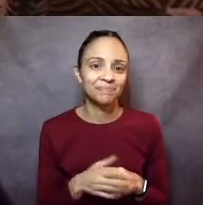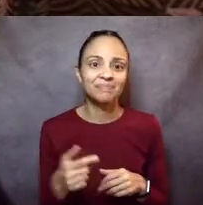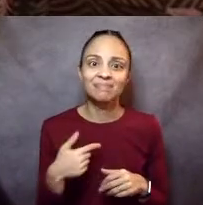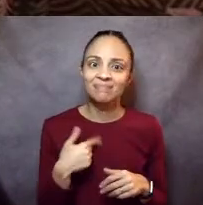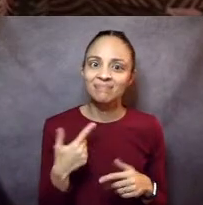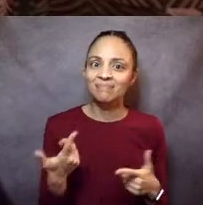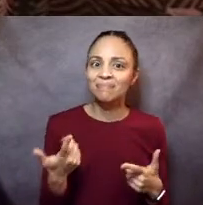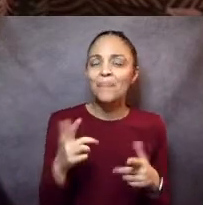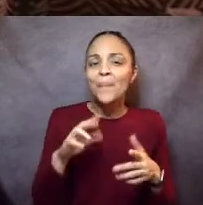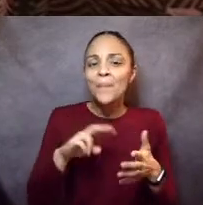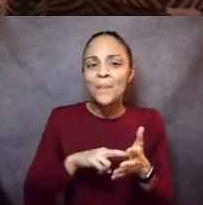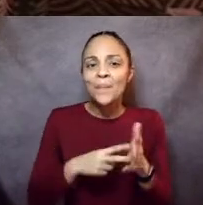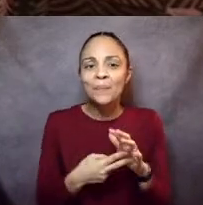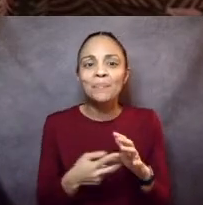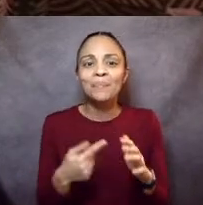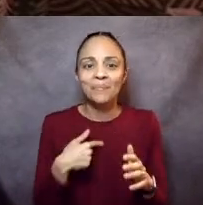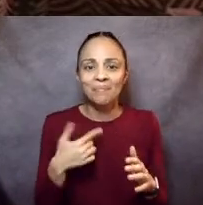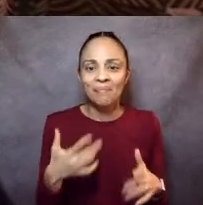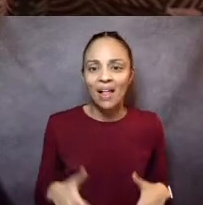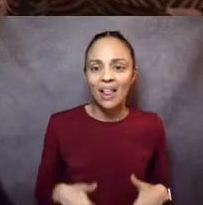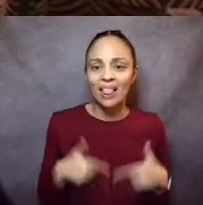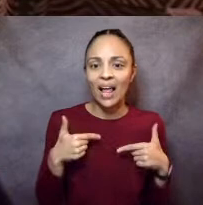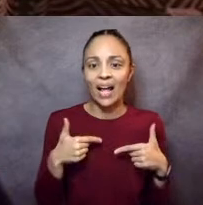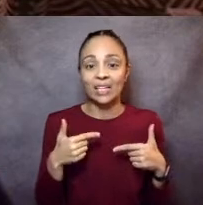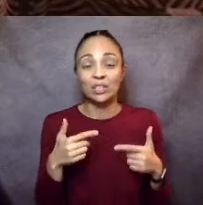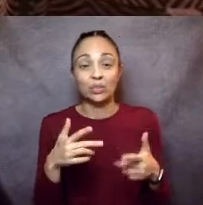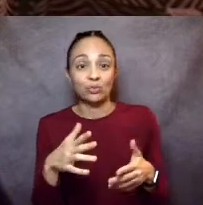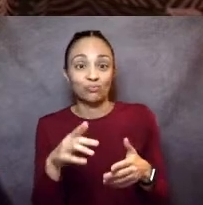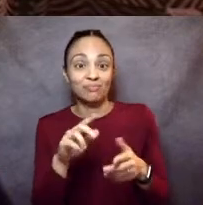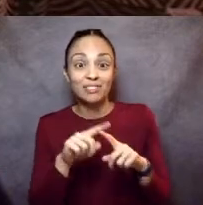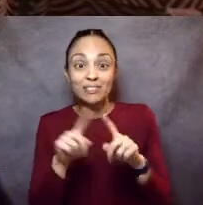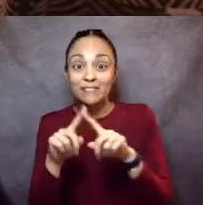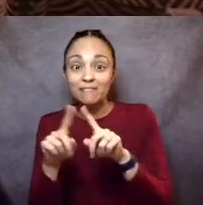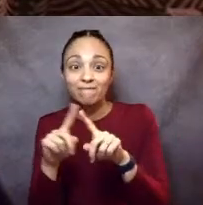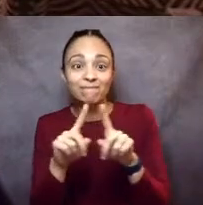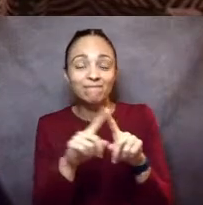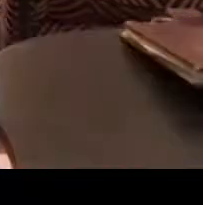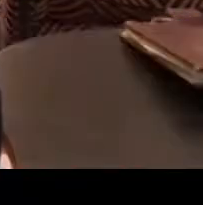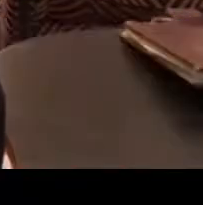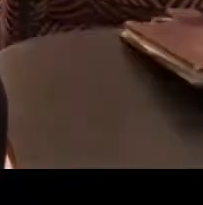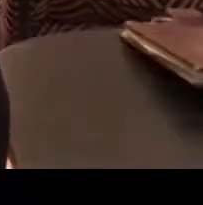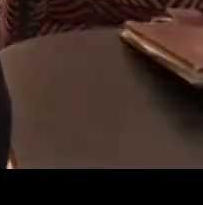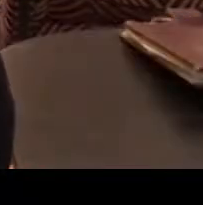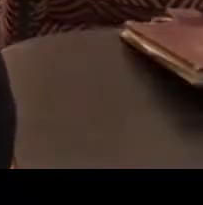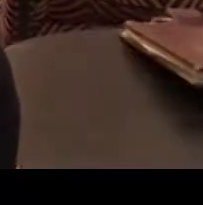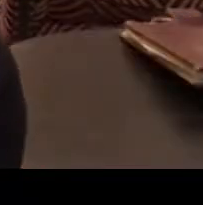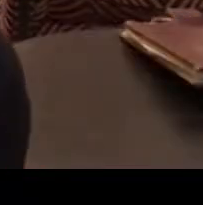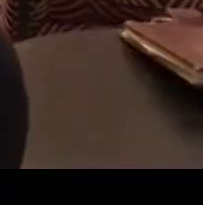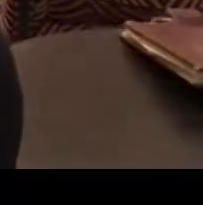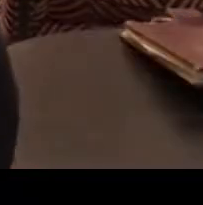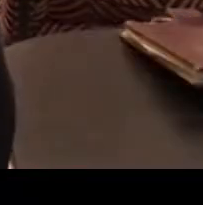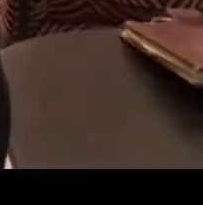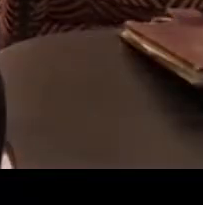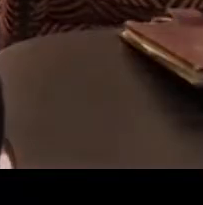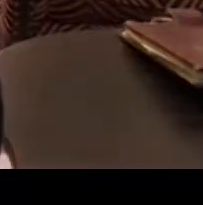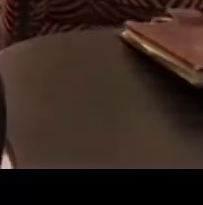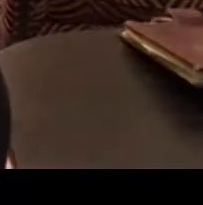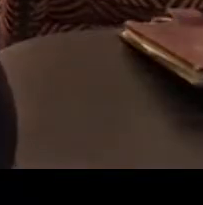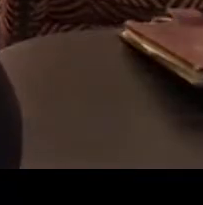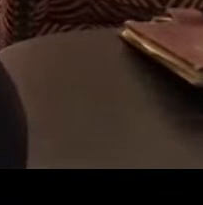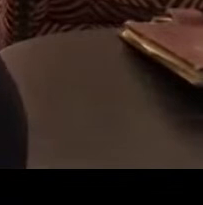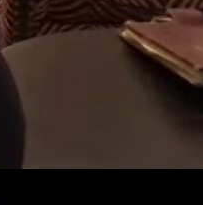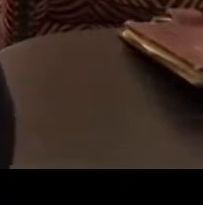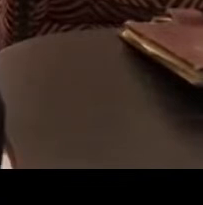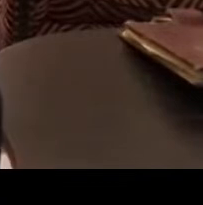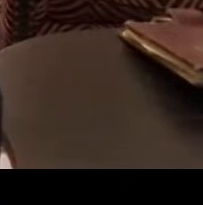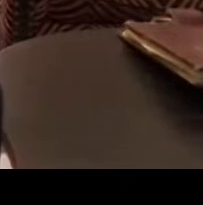shack and get some fried food too. I love to dress up and be vintage and